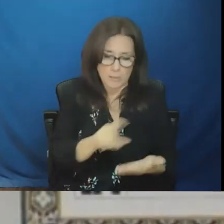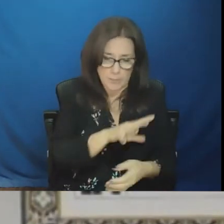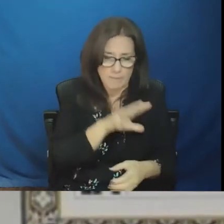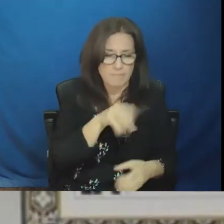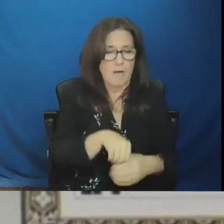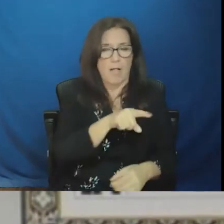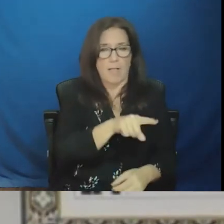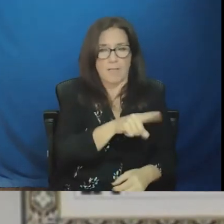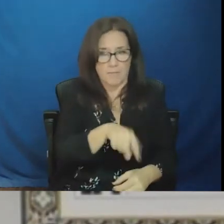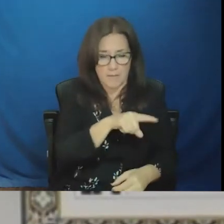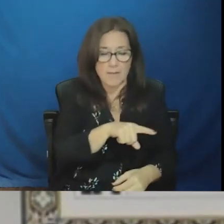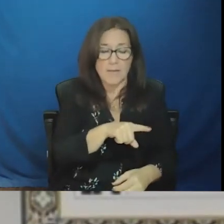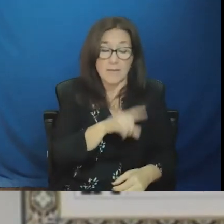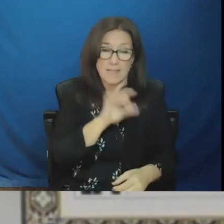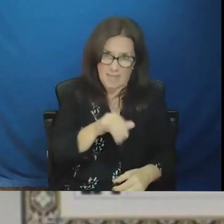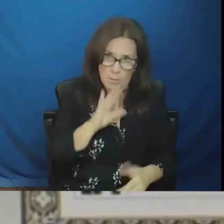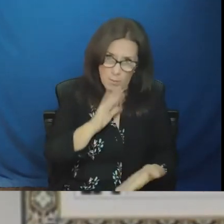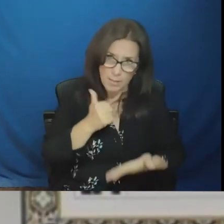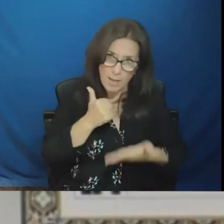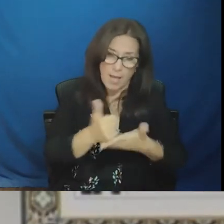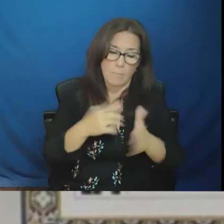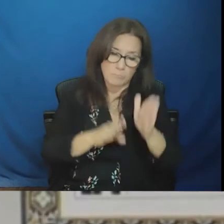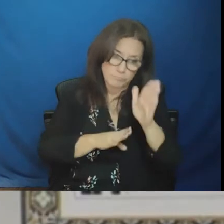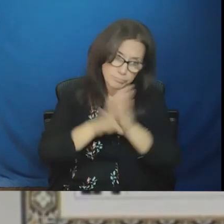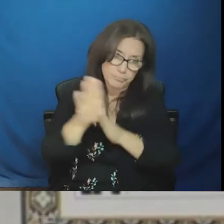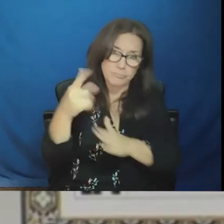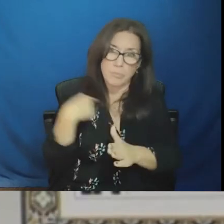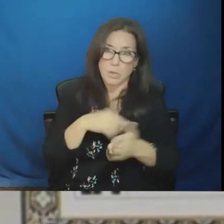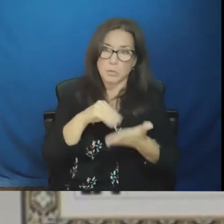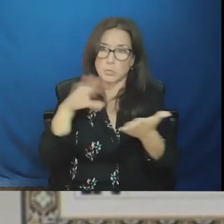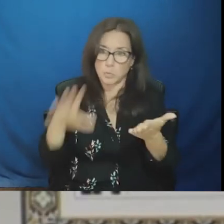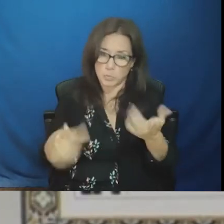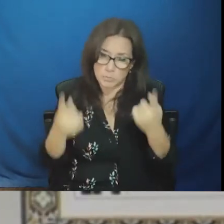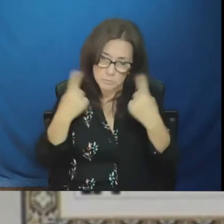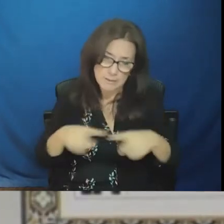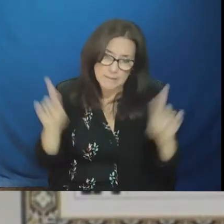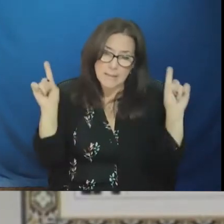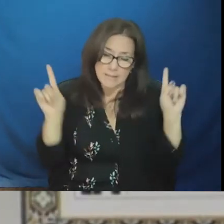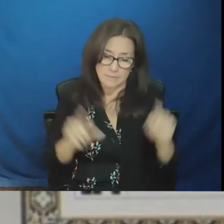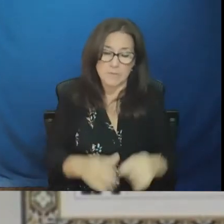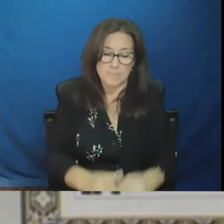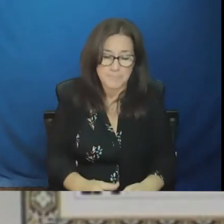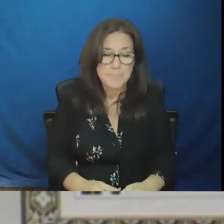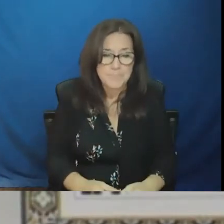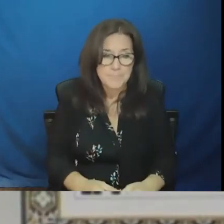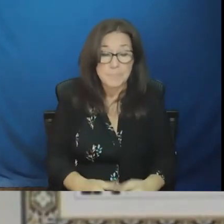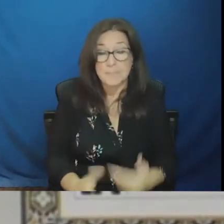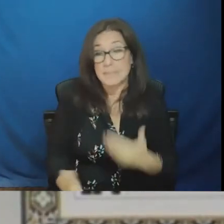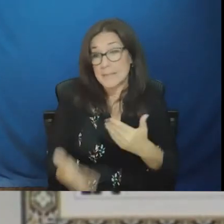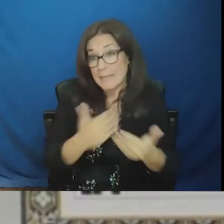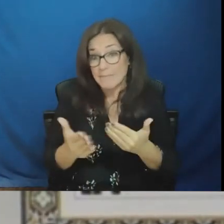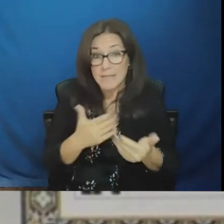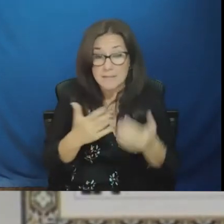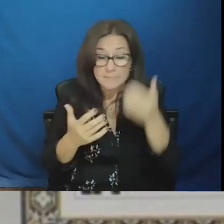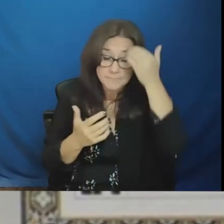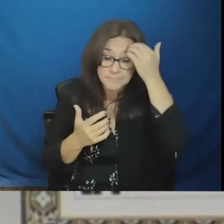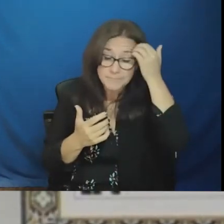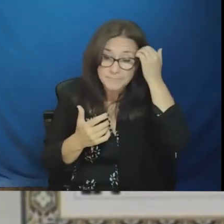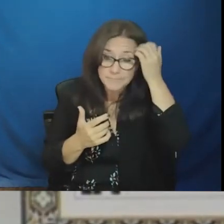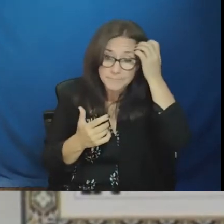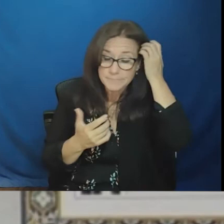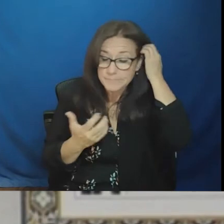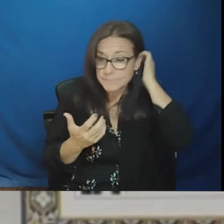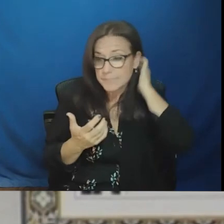our students are a success, because it starts there. Even a parent university, understanding, getting the parents